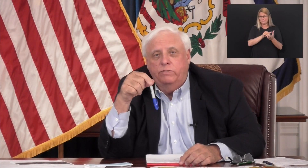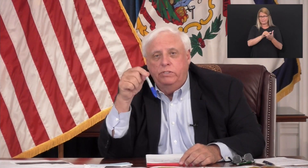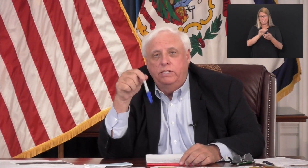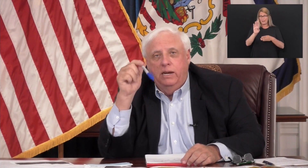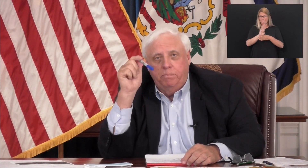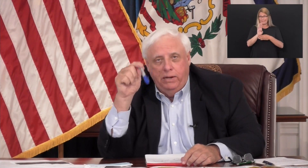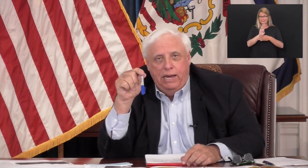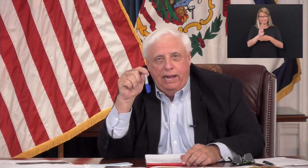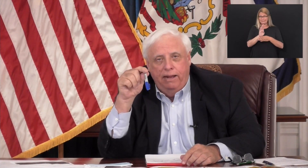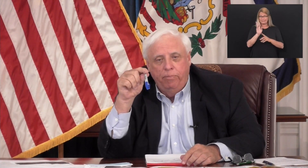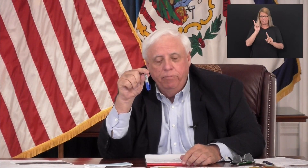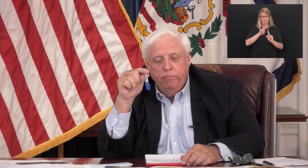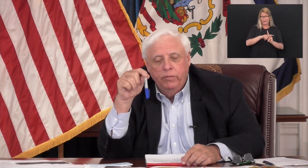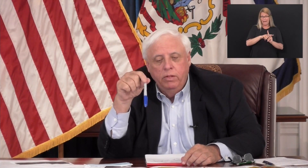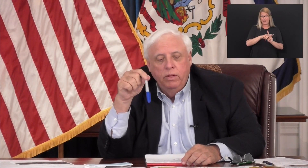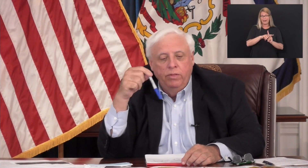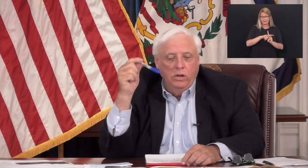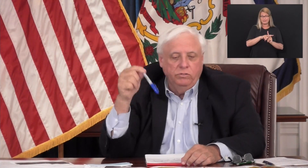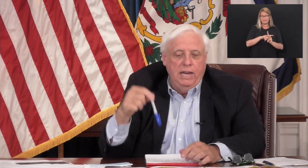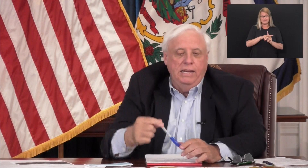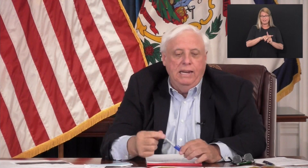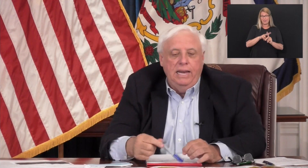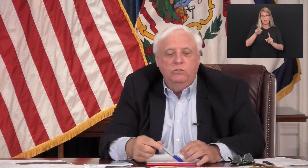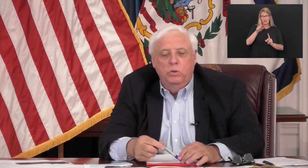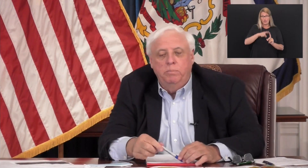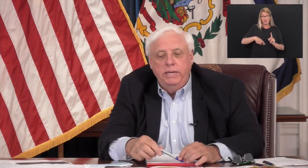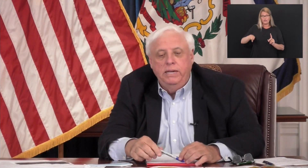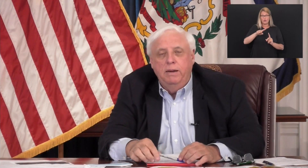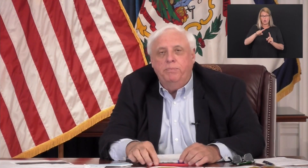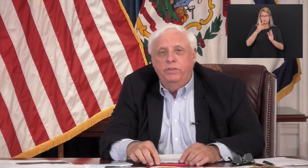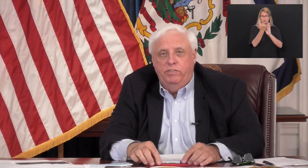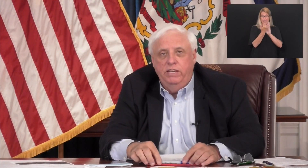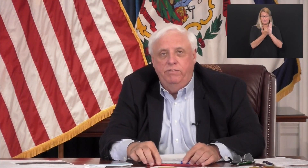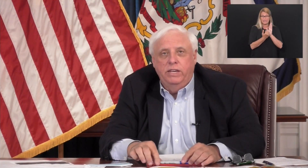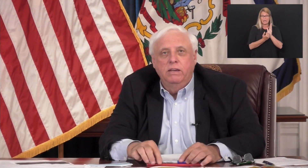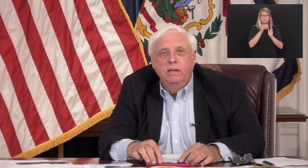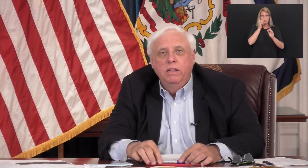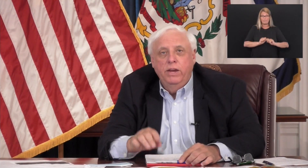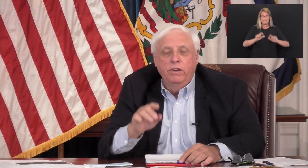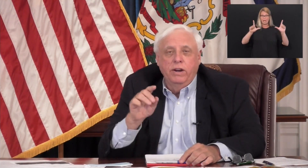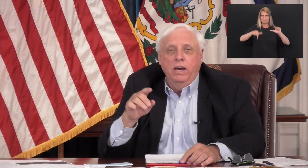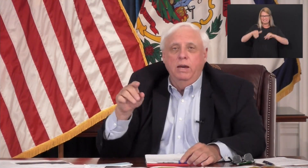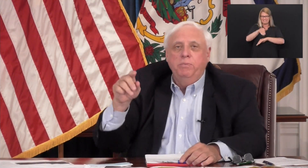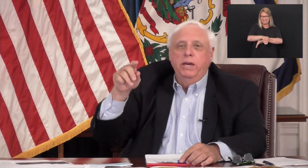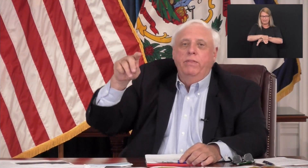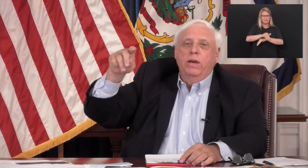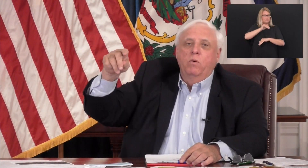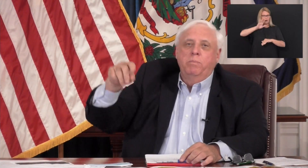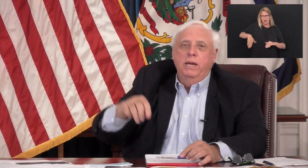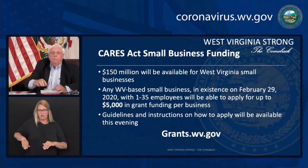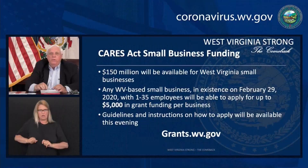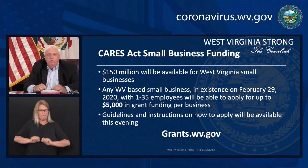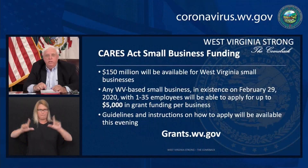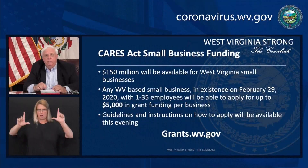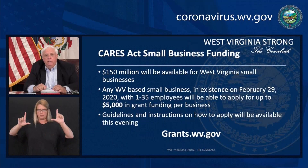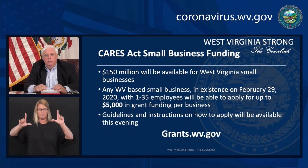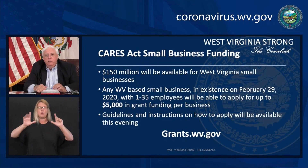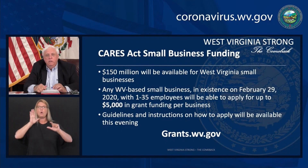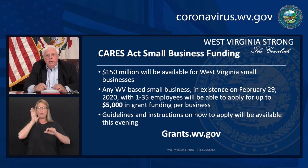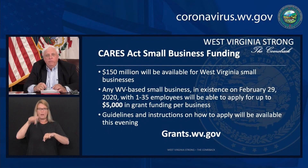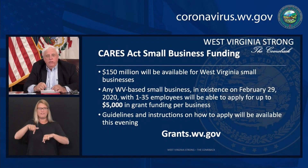mask. And I think you're going to need to be socially distant and wear a mask, especially indoors